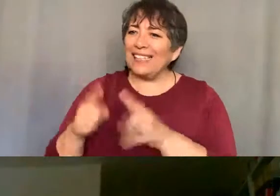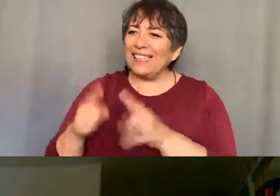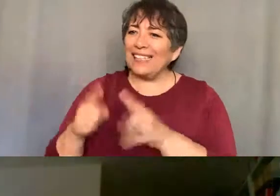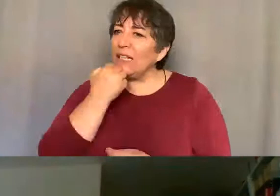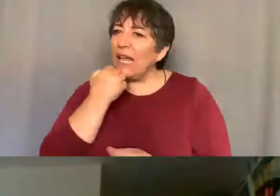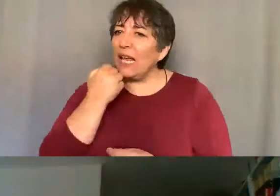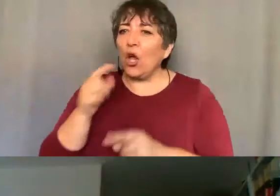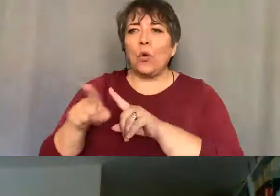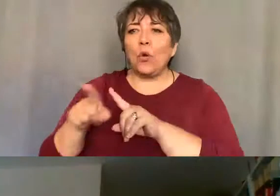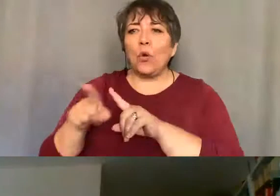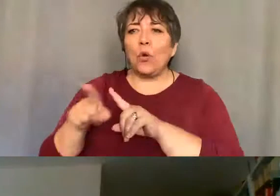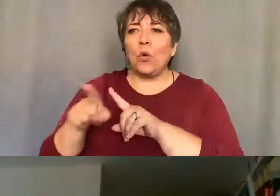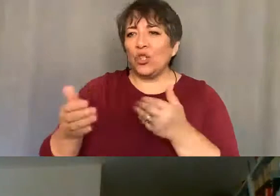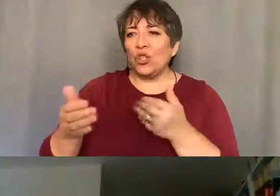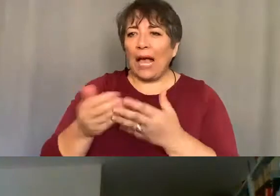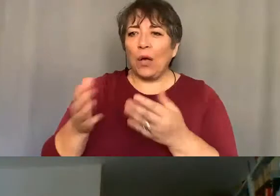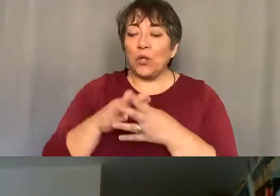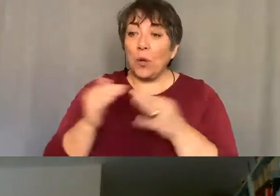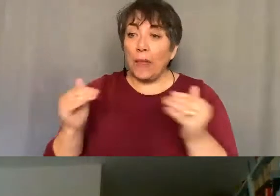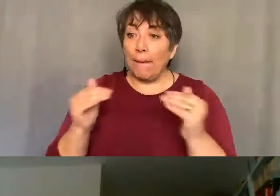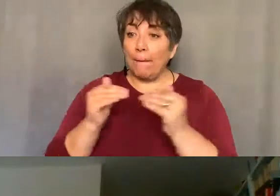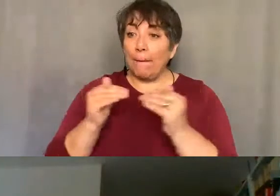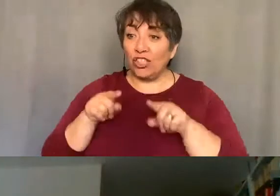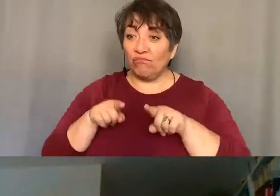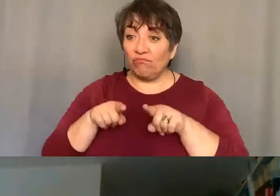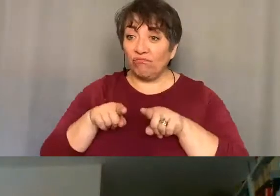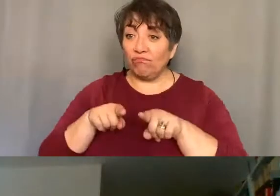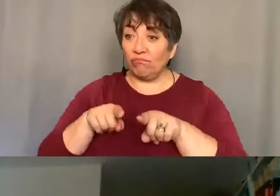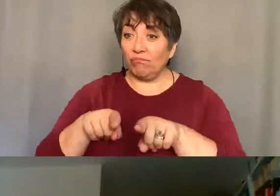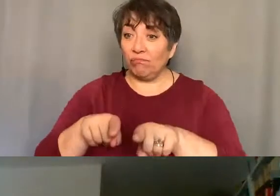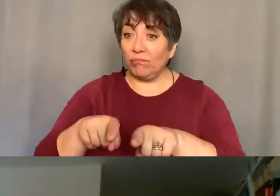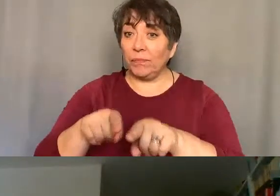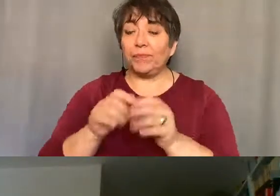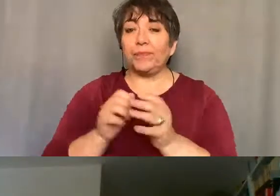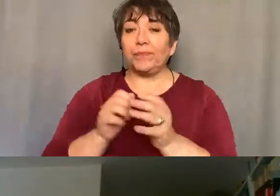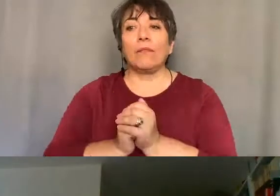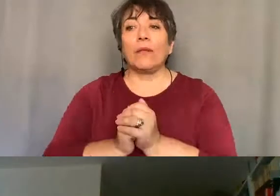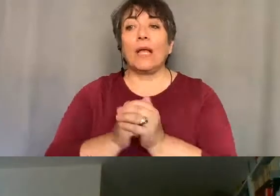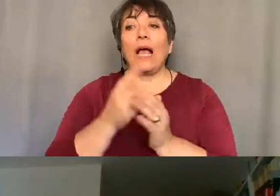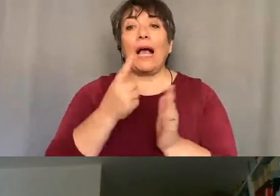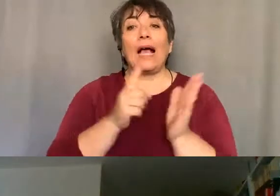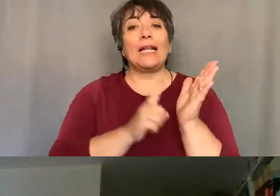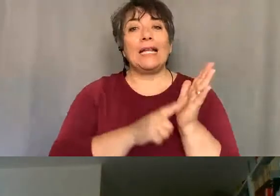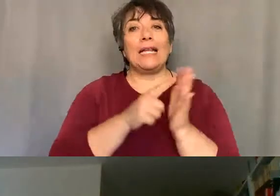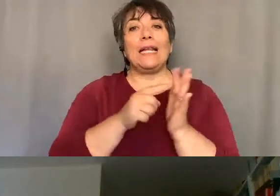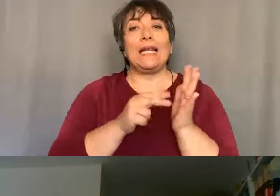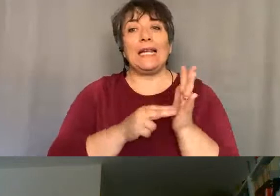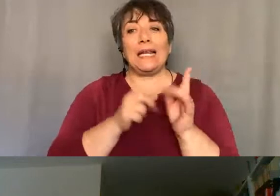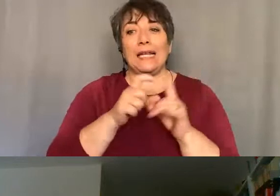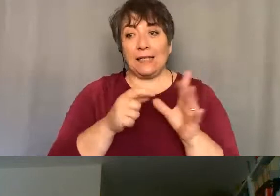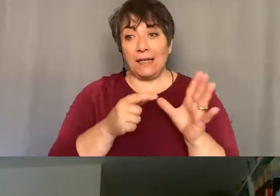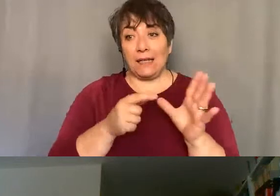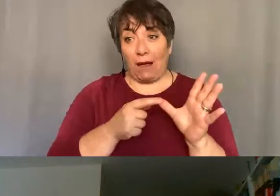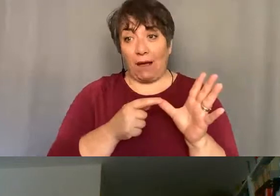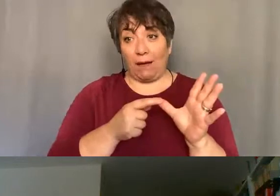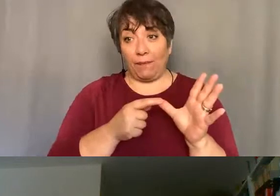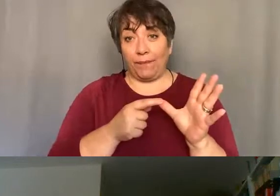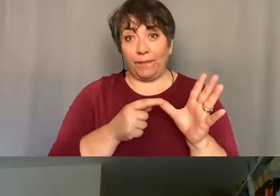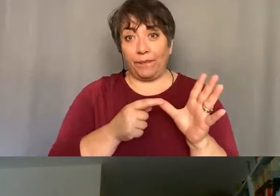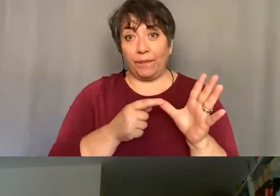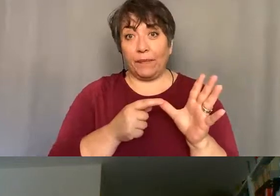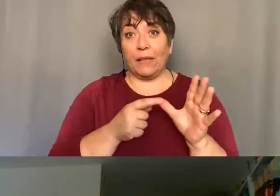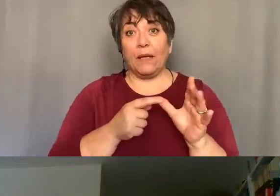much. And Linda, we had a pre-question. This is the last pre-question I'm going to do, if that's okay, because there's quite a lot in the